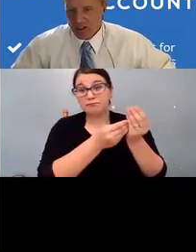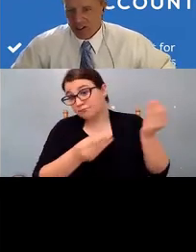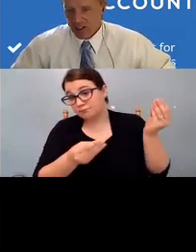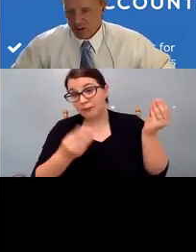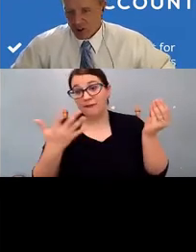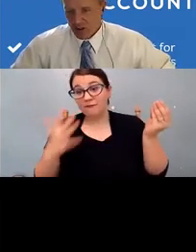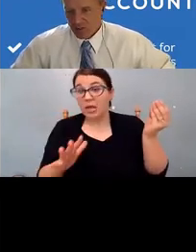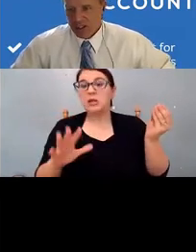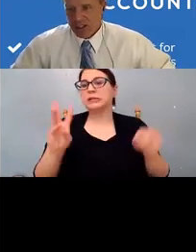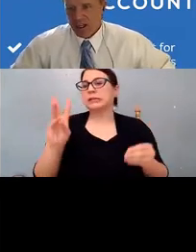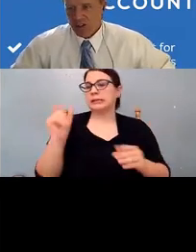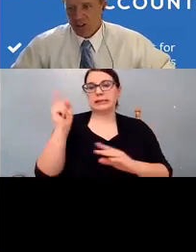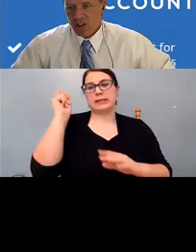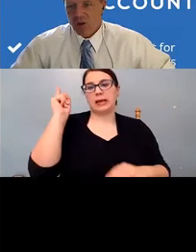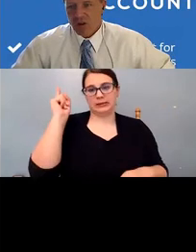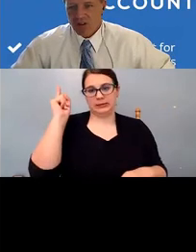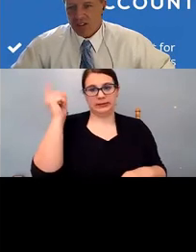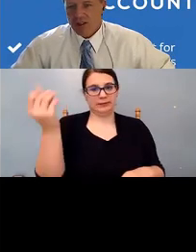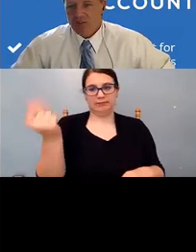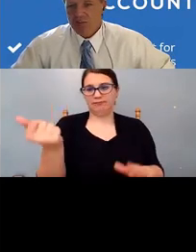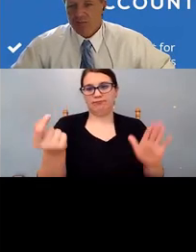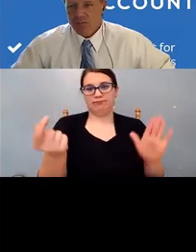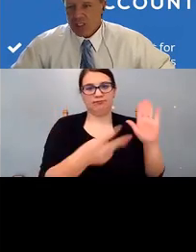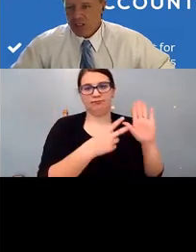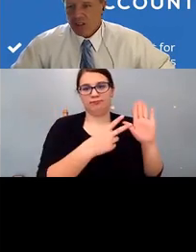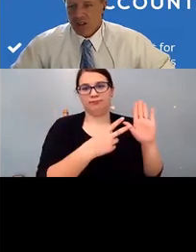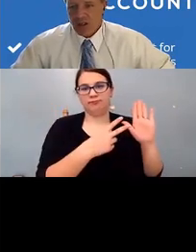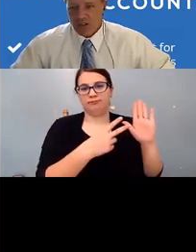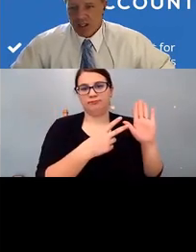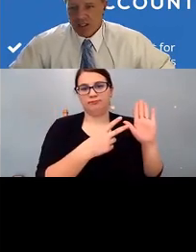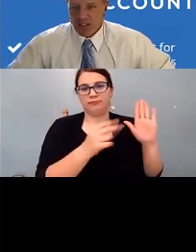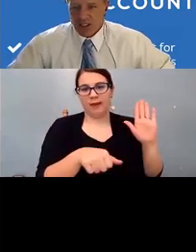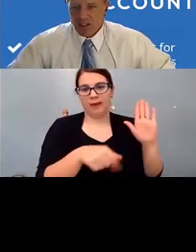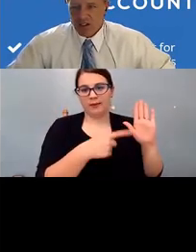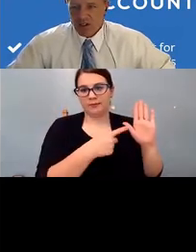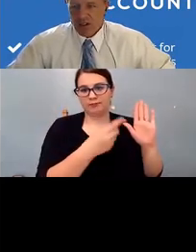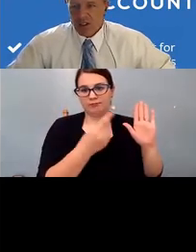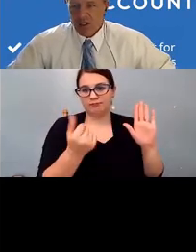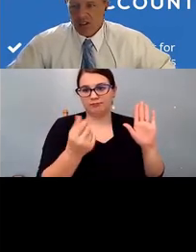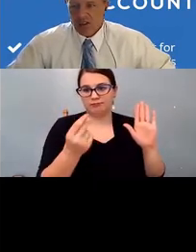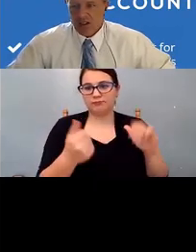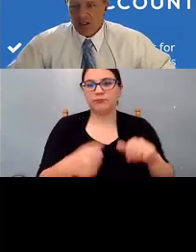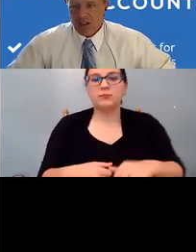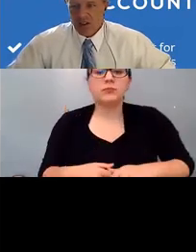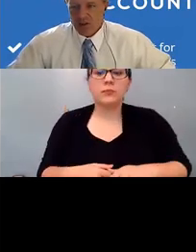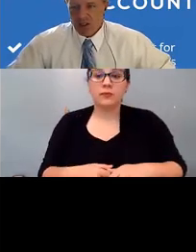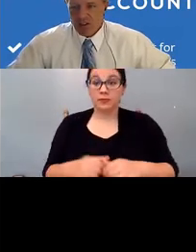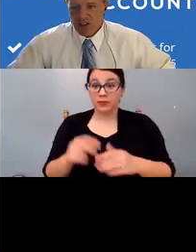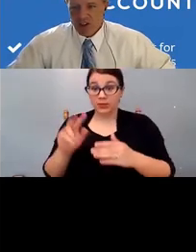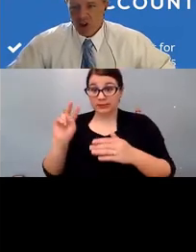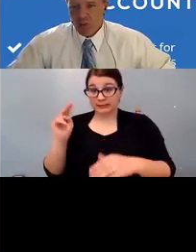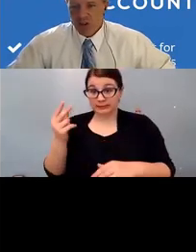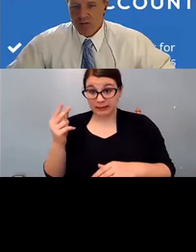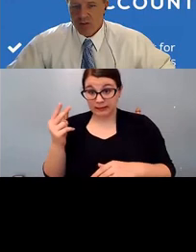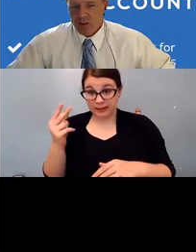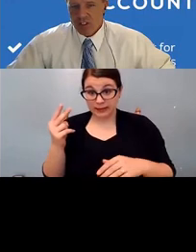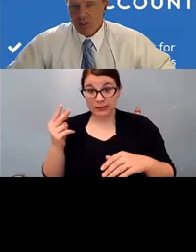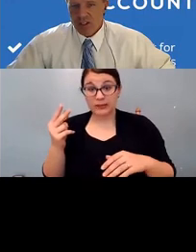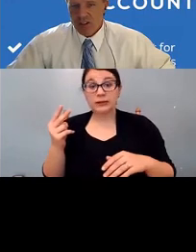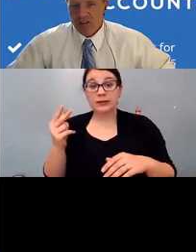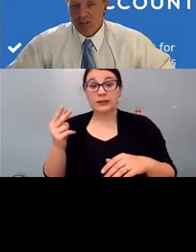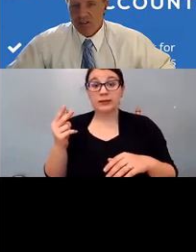the transaction shows up in the account and you can already see it. Secondly, you can click on the transaction to open up